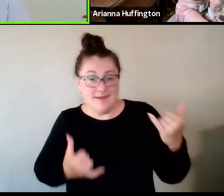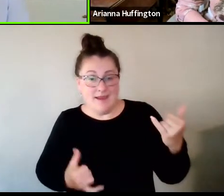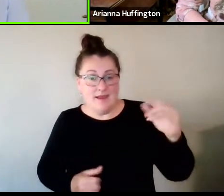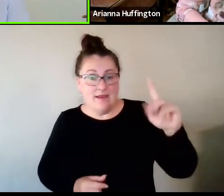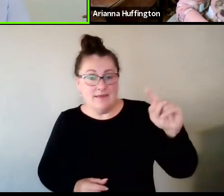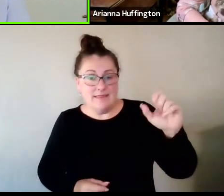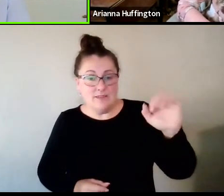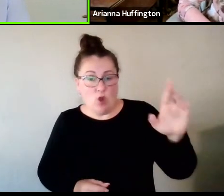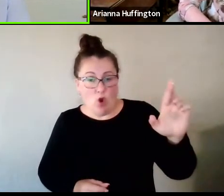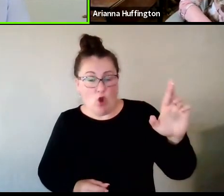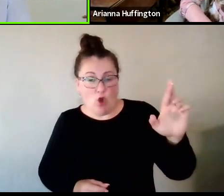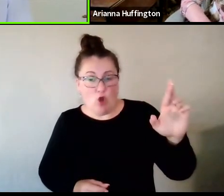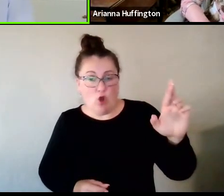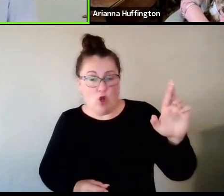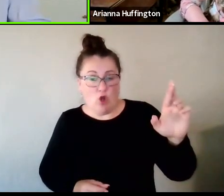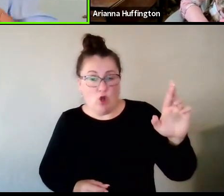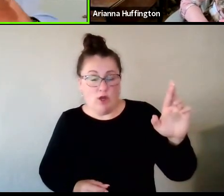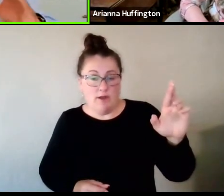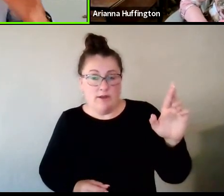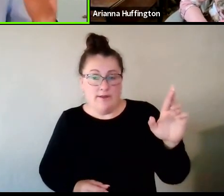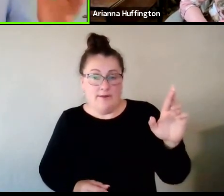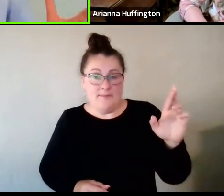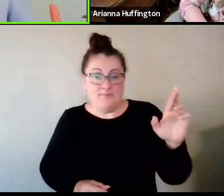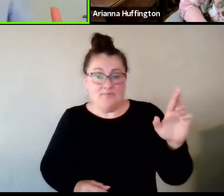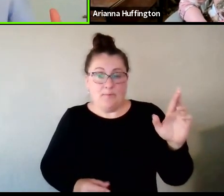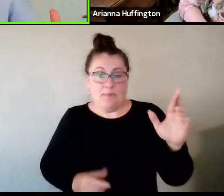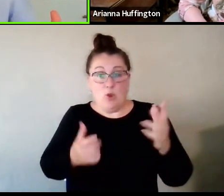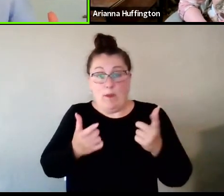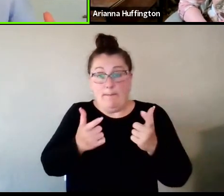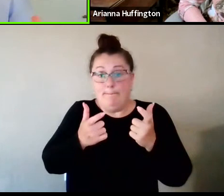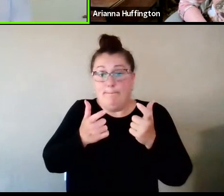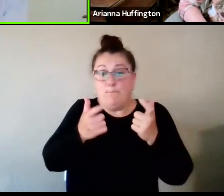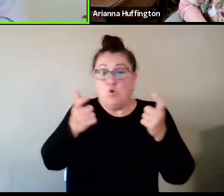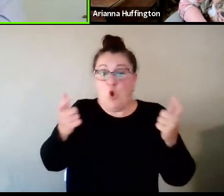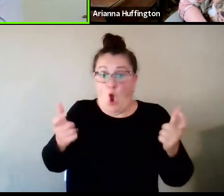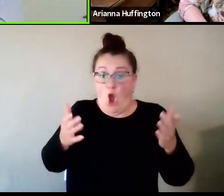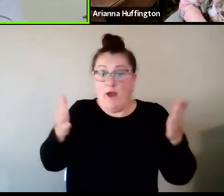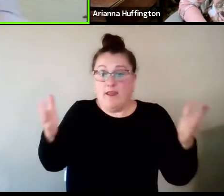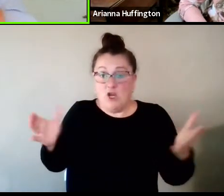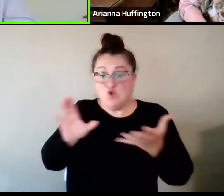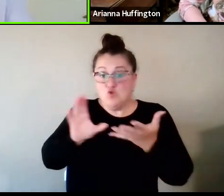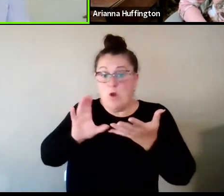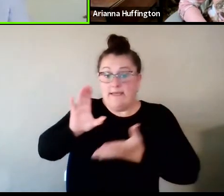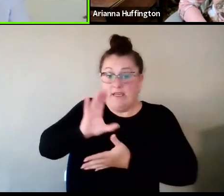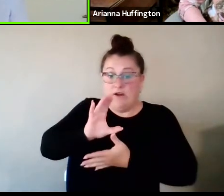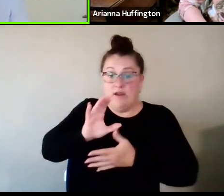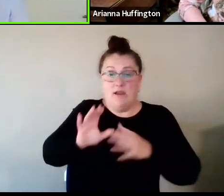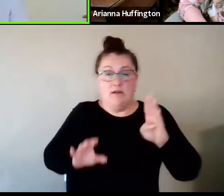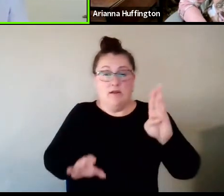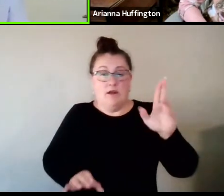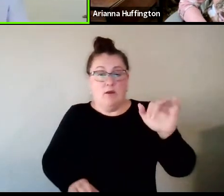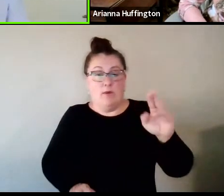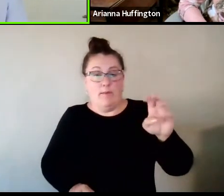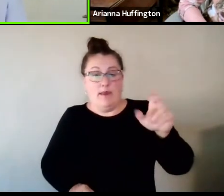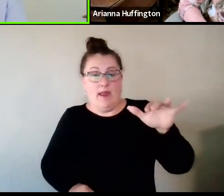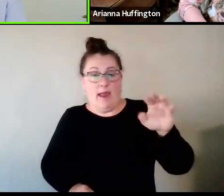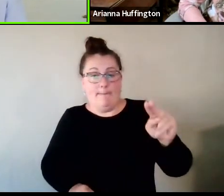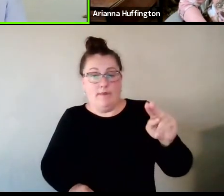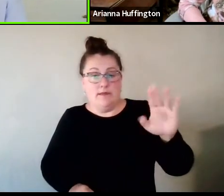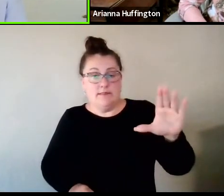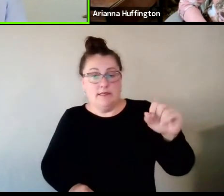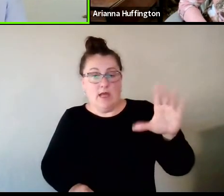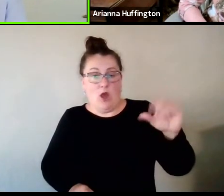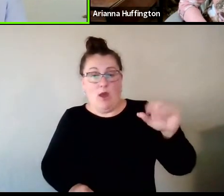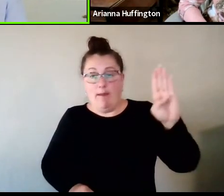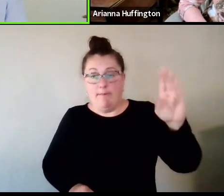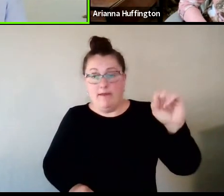TSR, total shareholder return. Should we broaden the criteria? Brian Moynihan, you know, the CEO of B of A, in